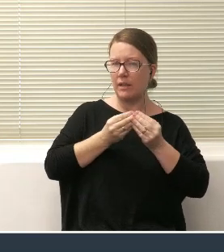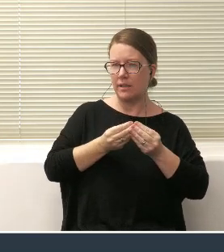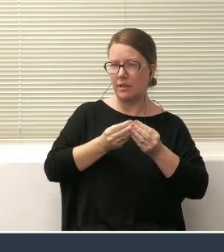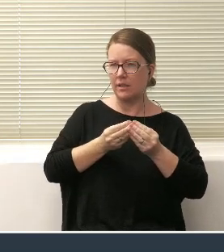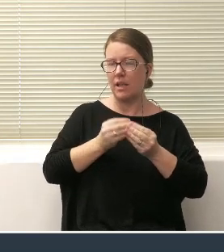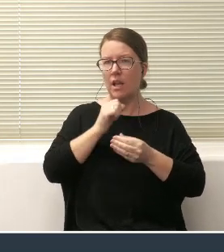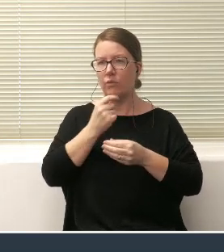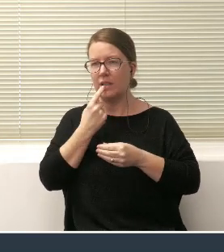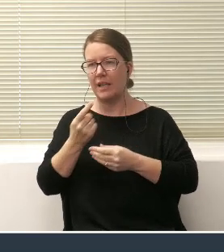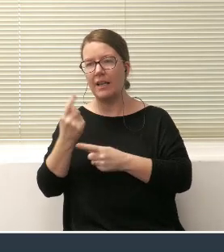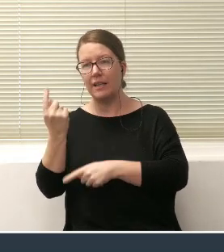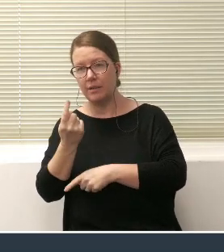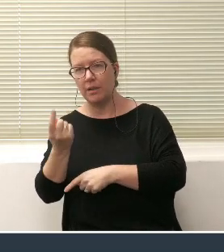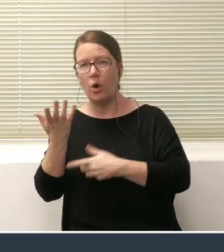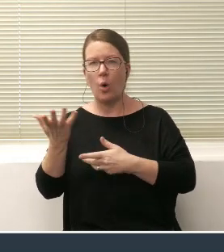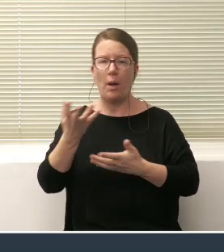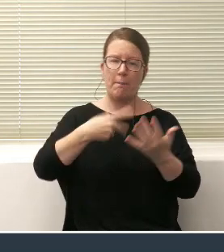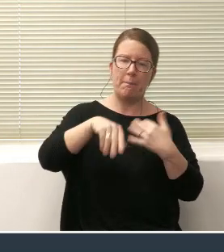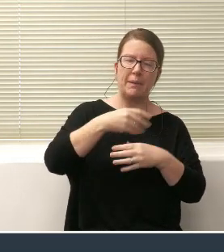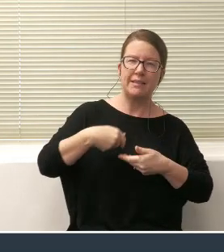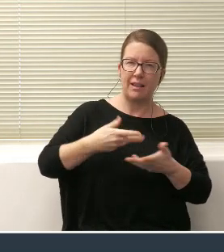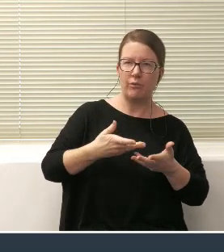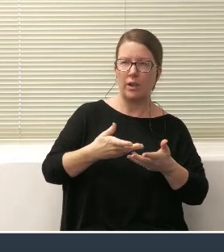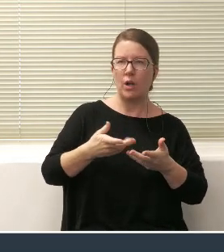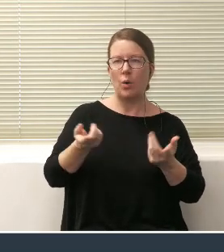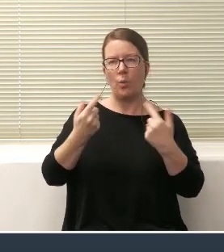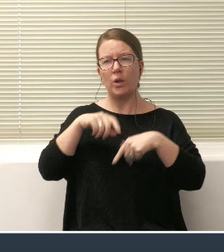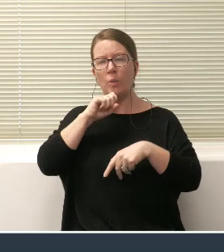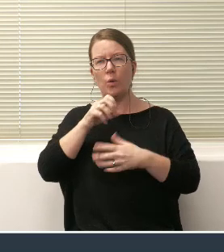independent, if we have this underlying assumption that we retain ownership.